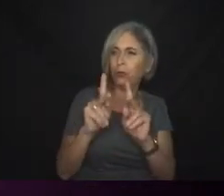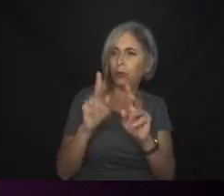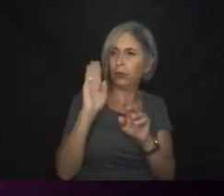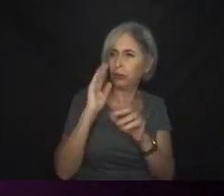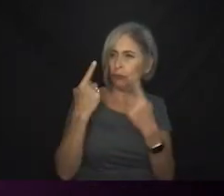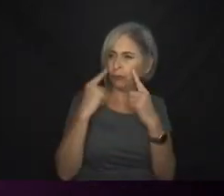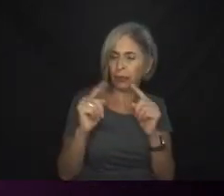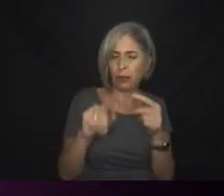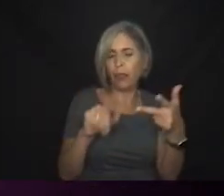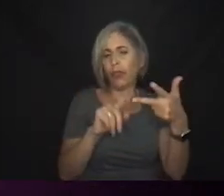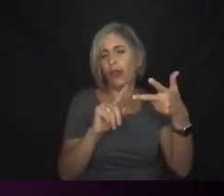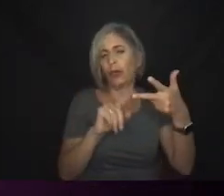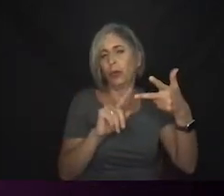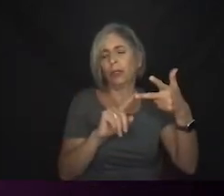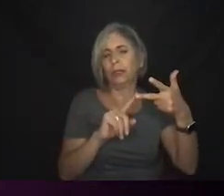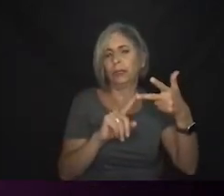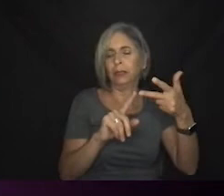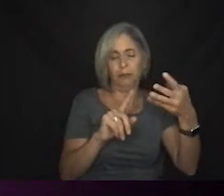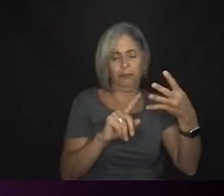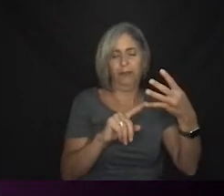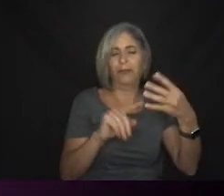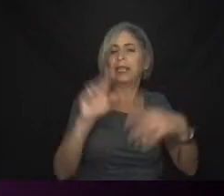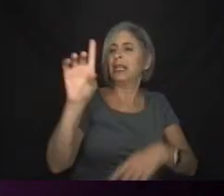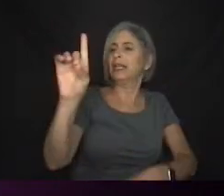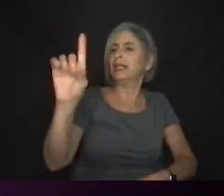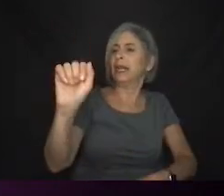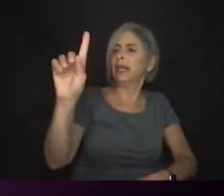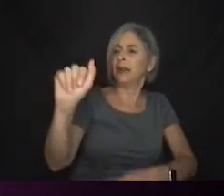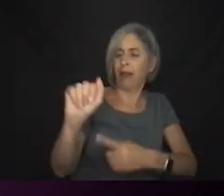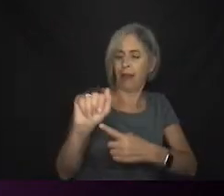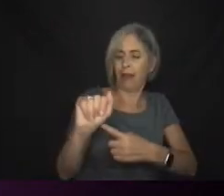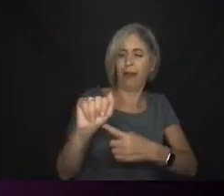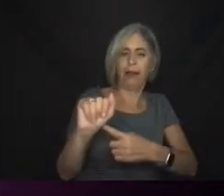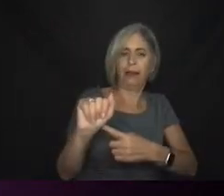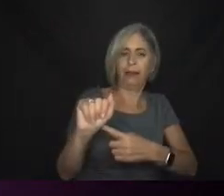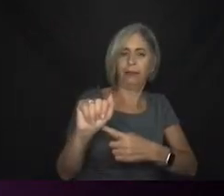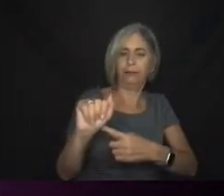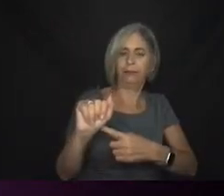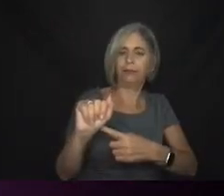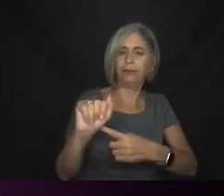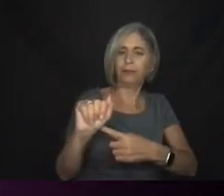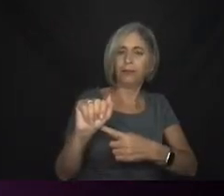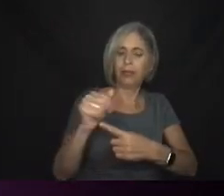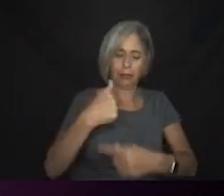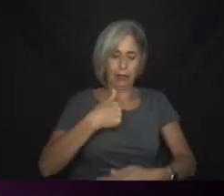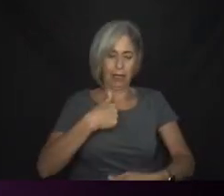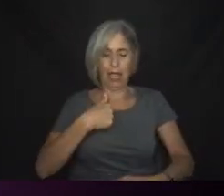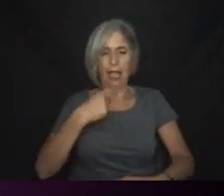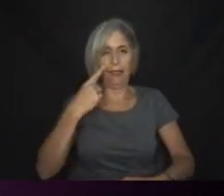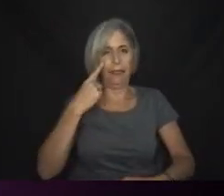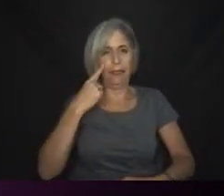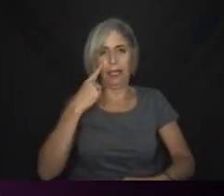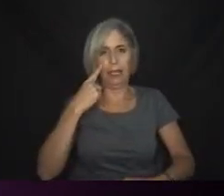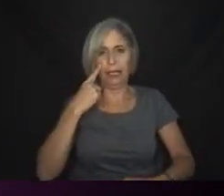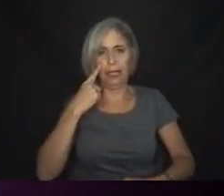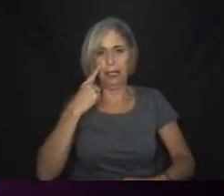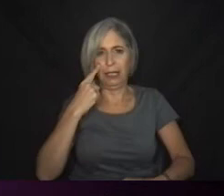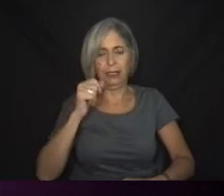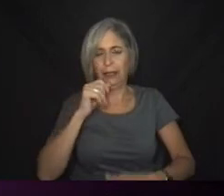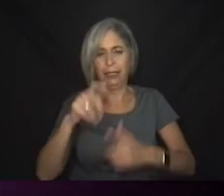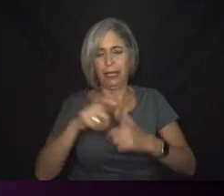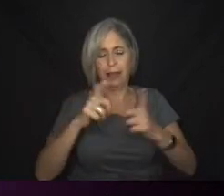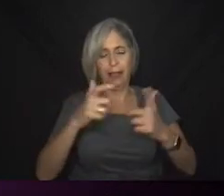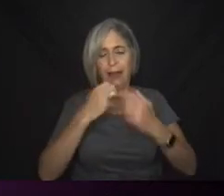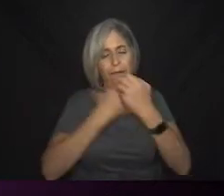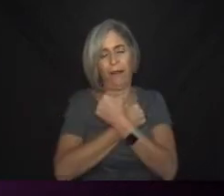Let's talk about the third one. Data. Personally, I feel like this has gotten the least amount of love so far in